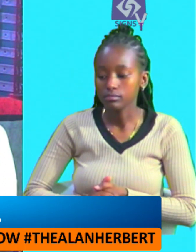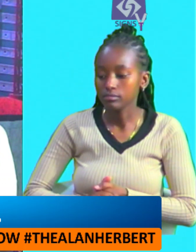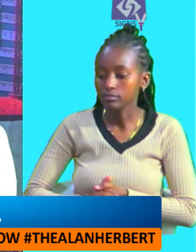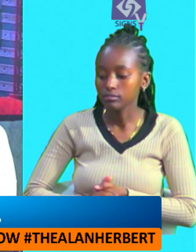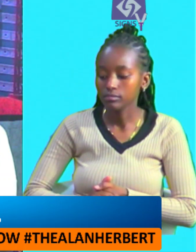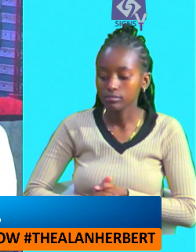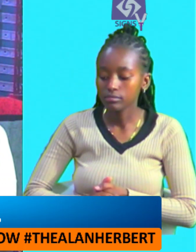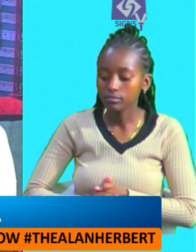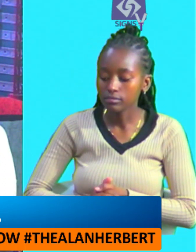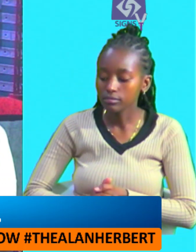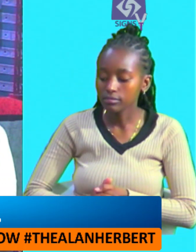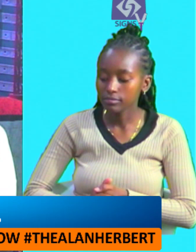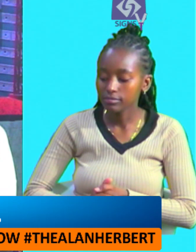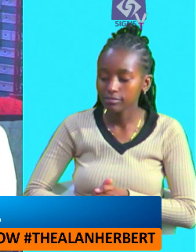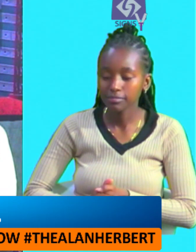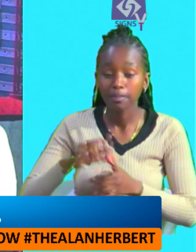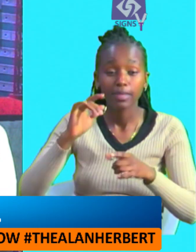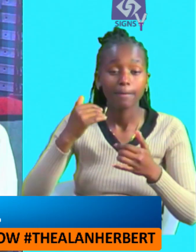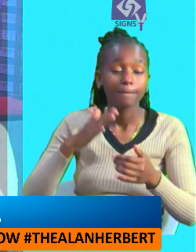they know. And actually I think